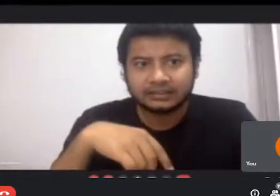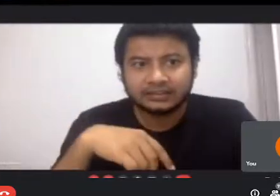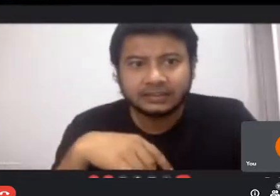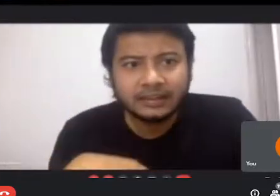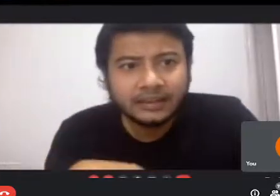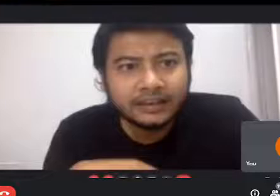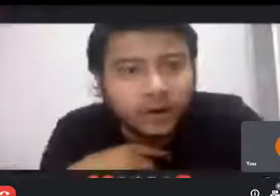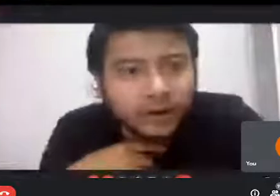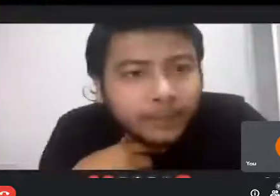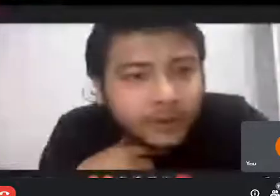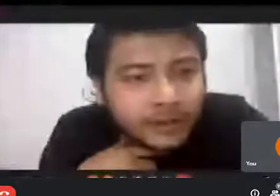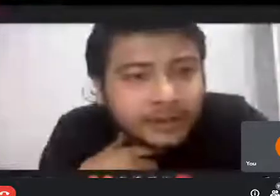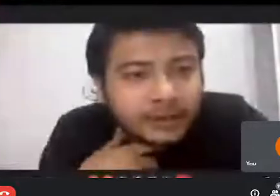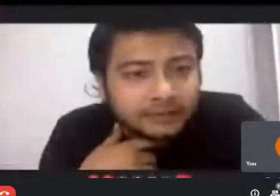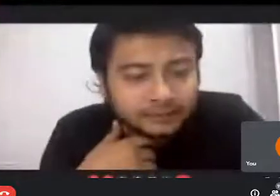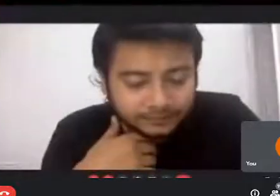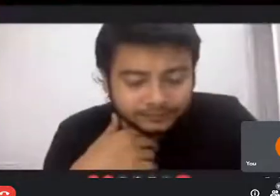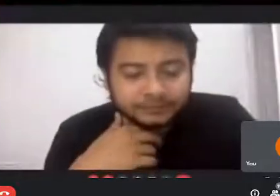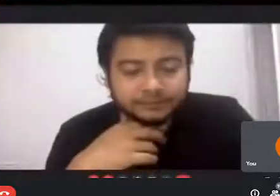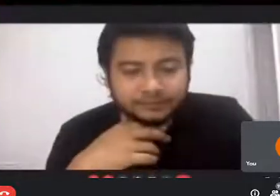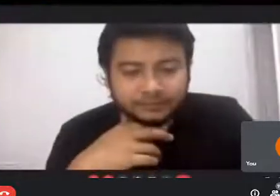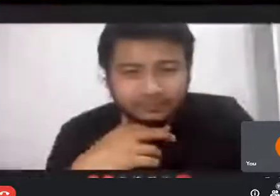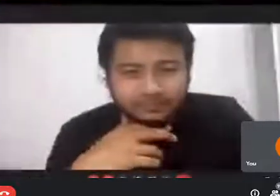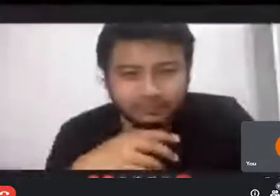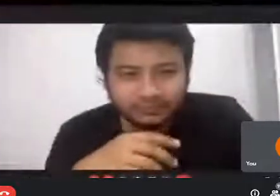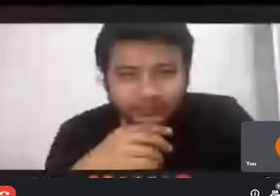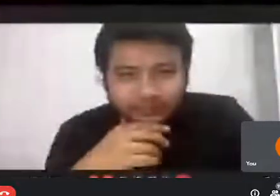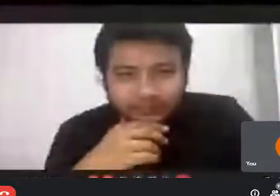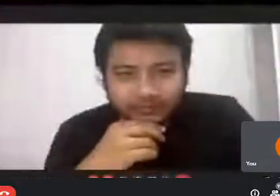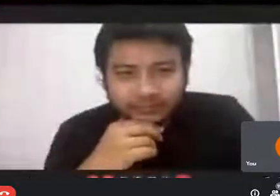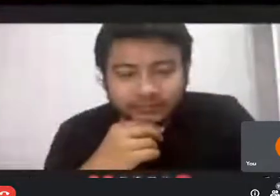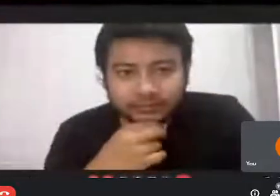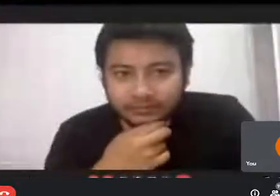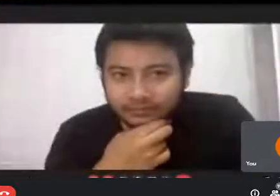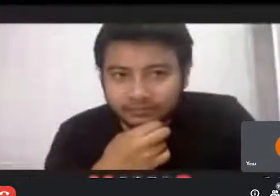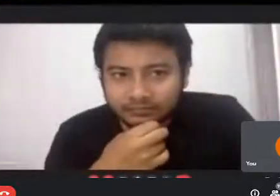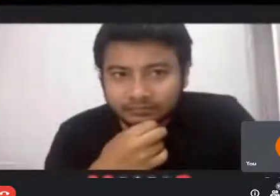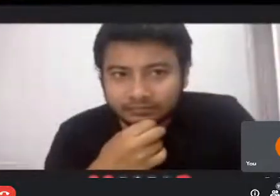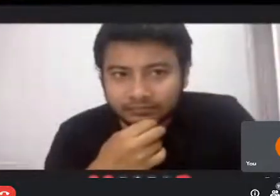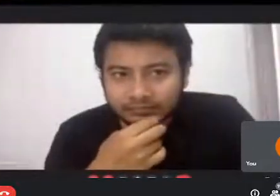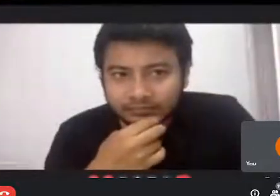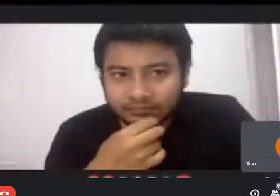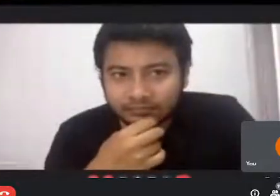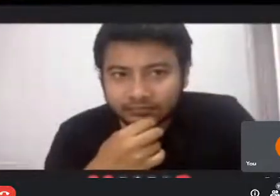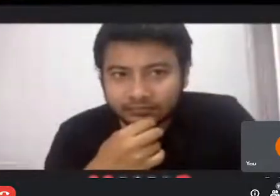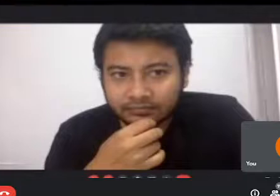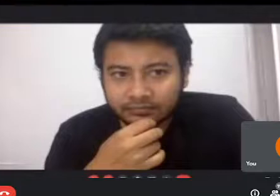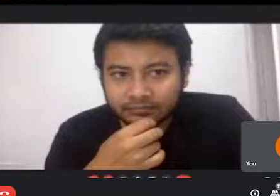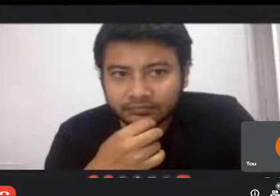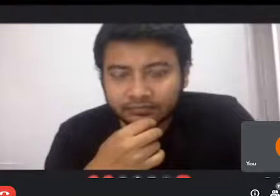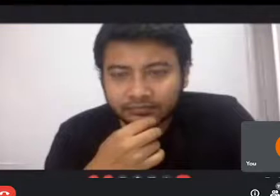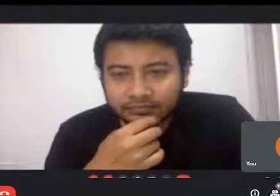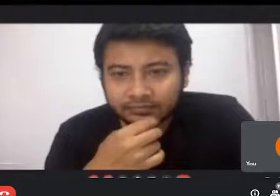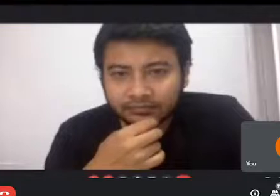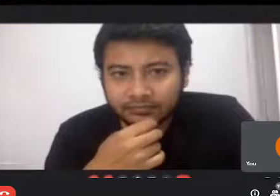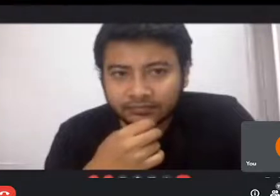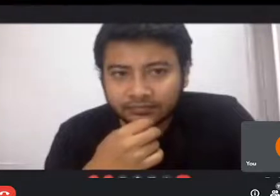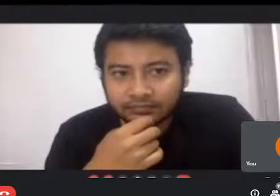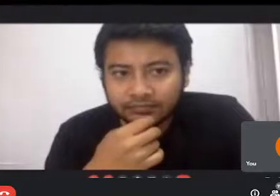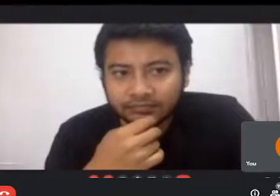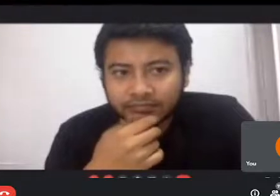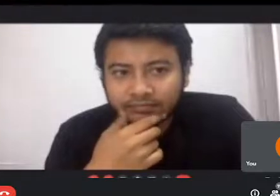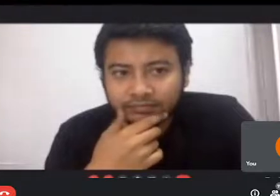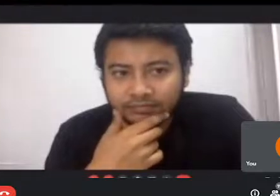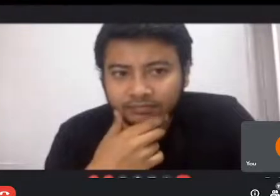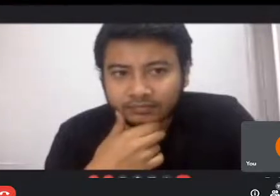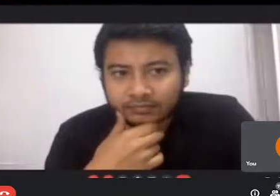about India. In India, yeah, in India, 18 and above people who goes for NGO, and they have a different